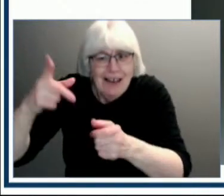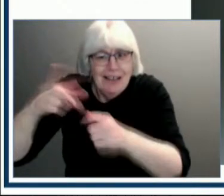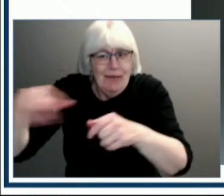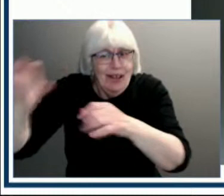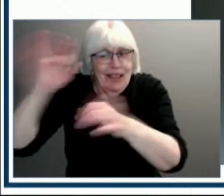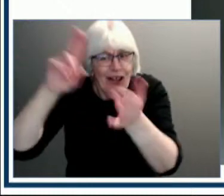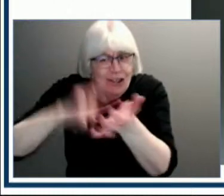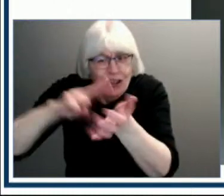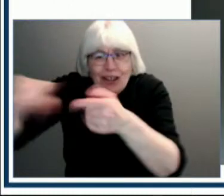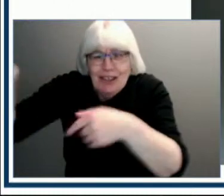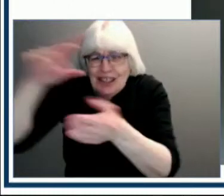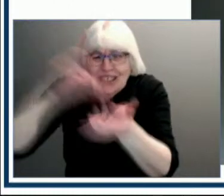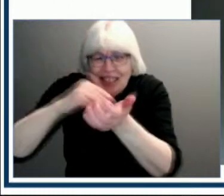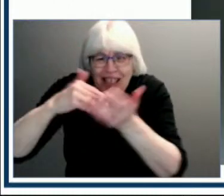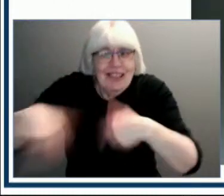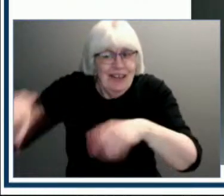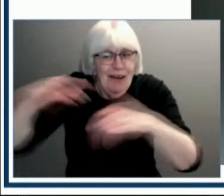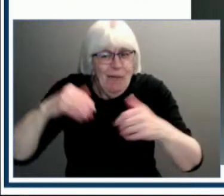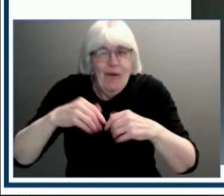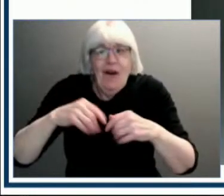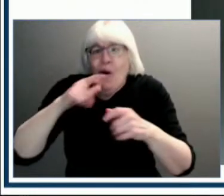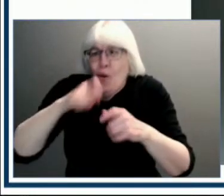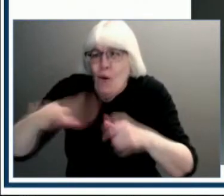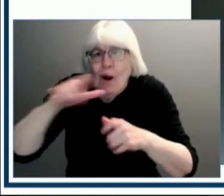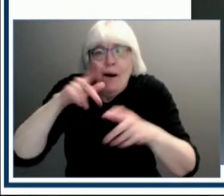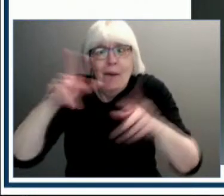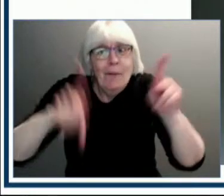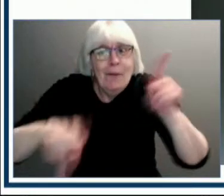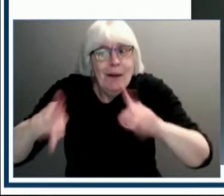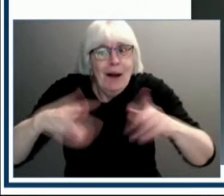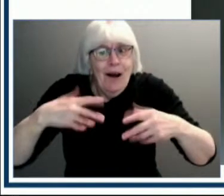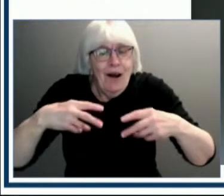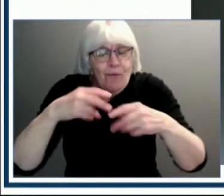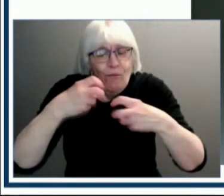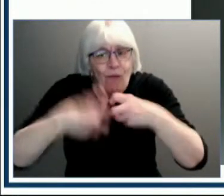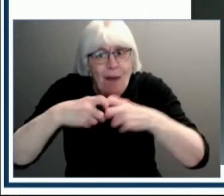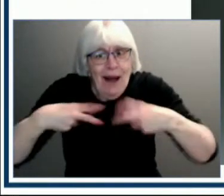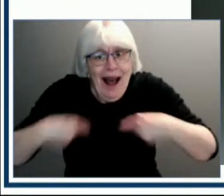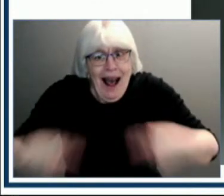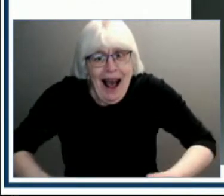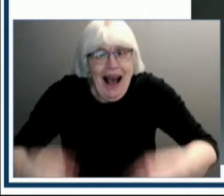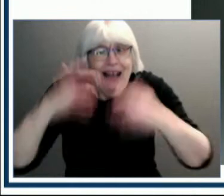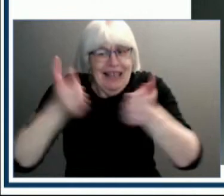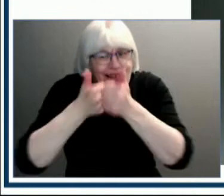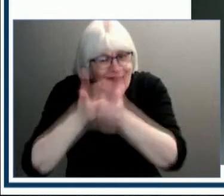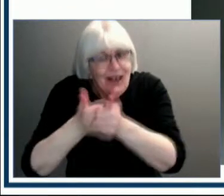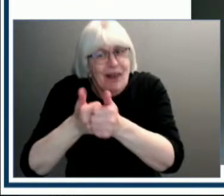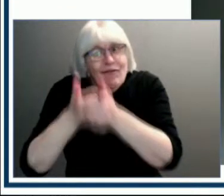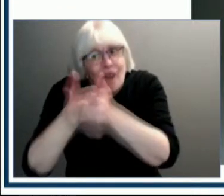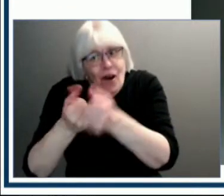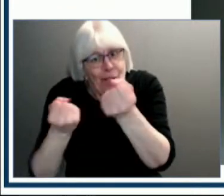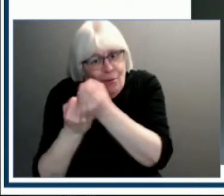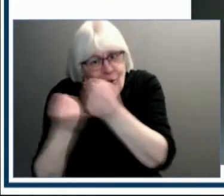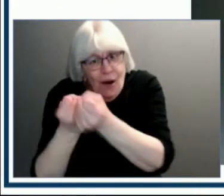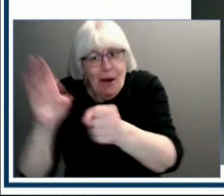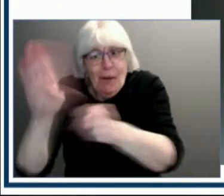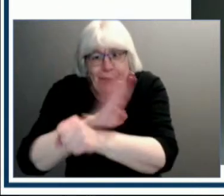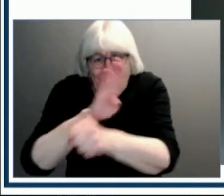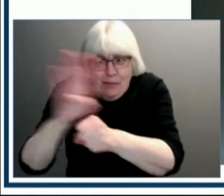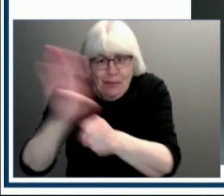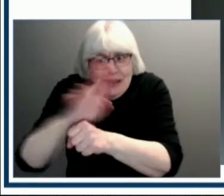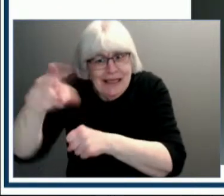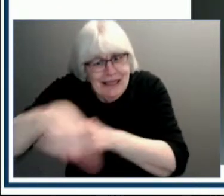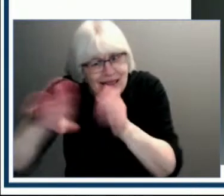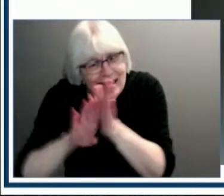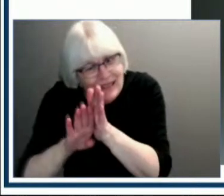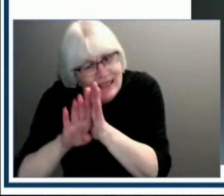but also allowing our communities and economy to keep thriving as best as possible. We need to take all we've learned about